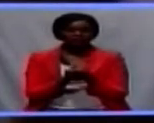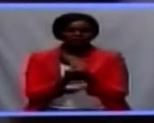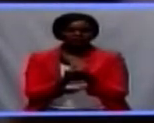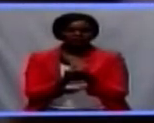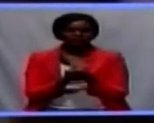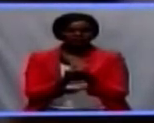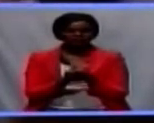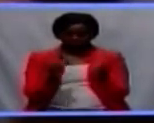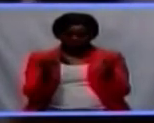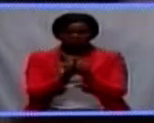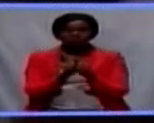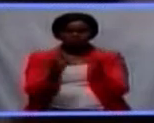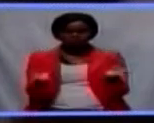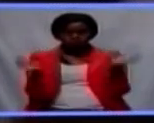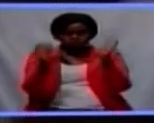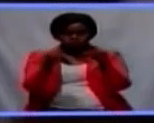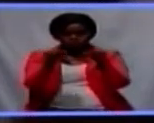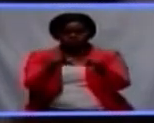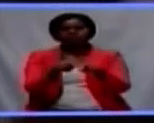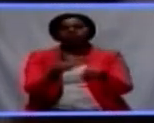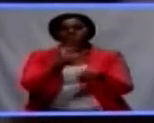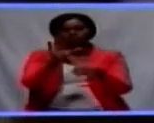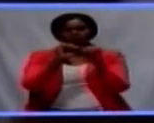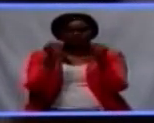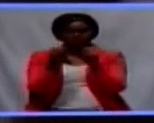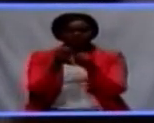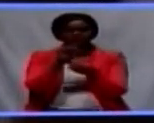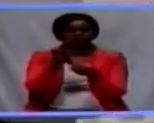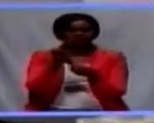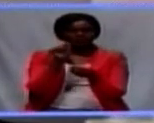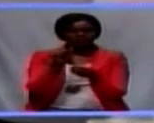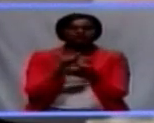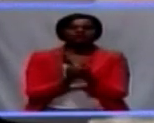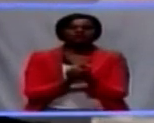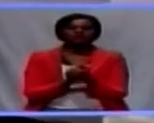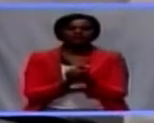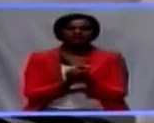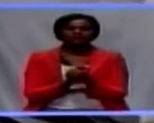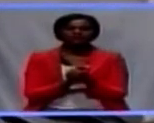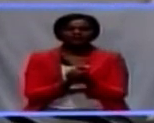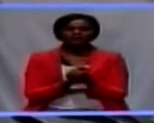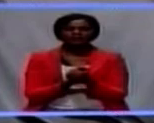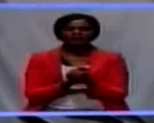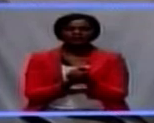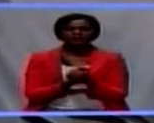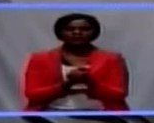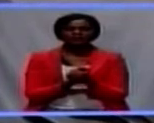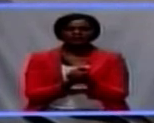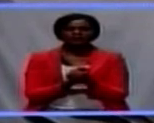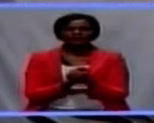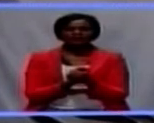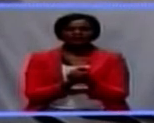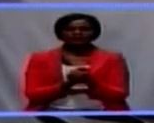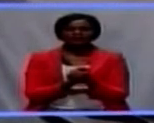with a tax on you. It's bundled together with a tax on your institution. Well, the fact is that as the